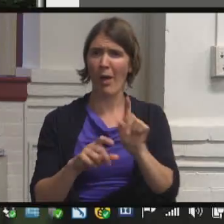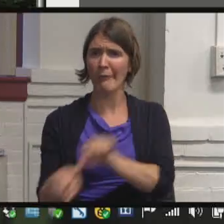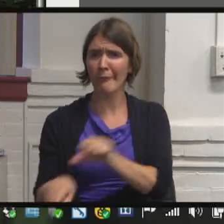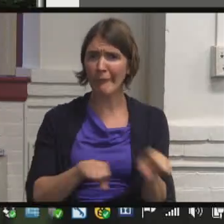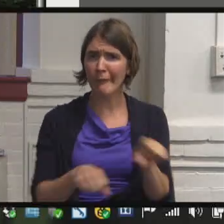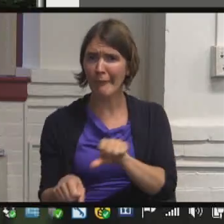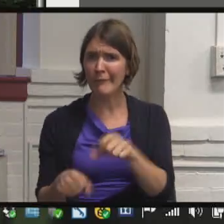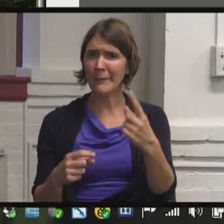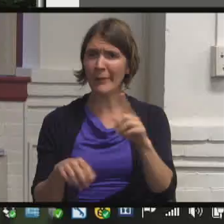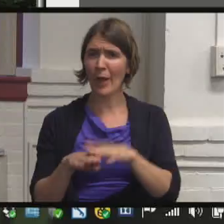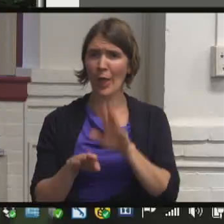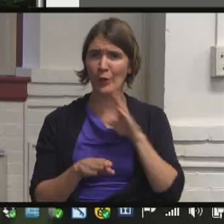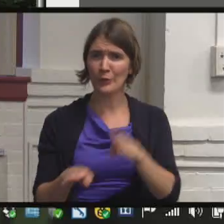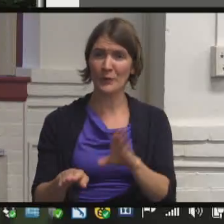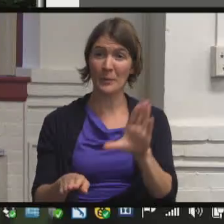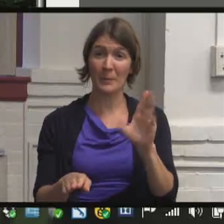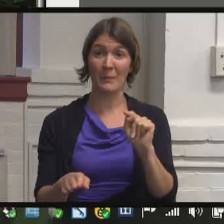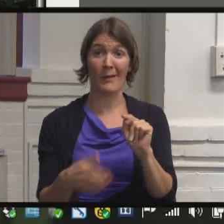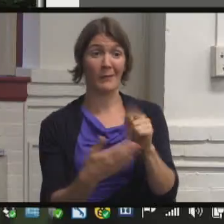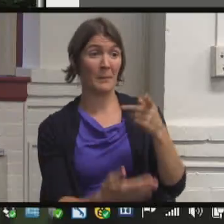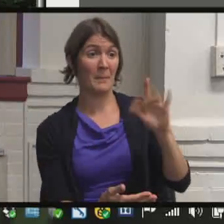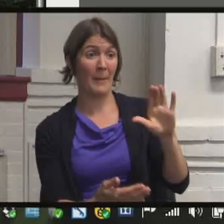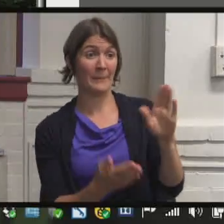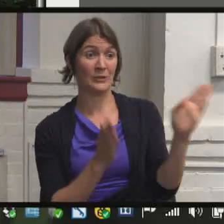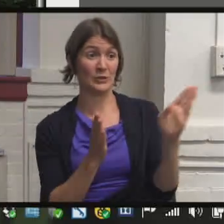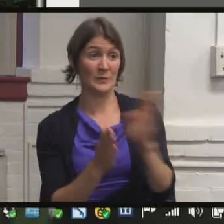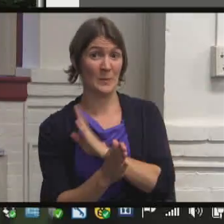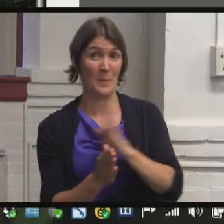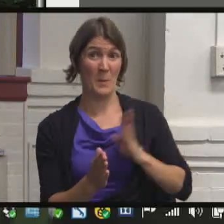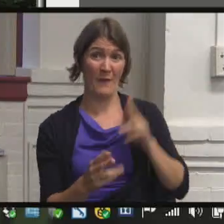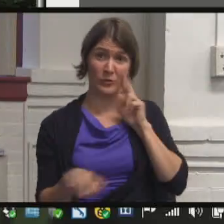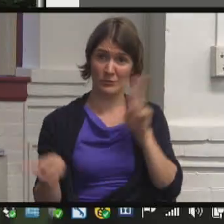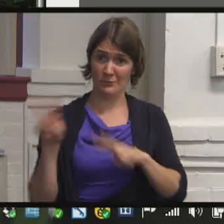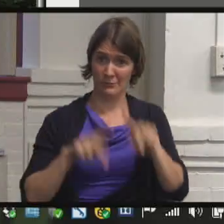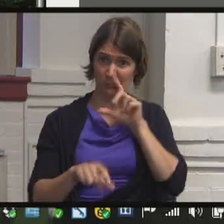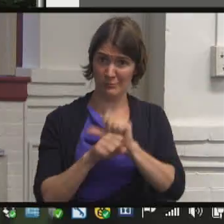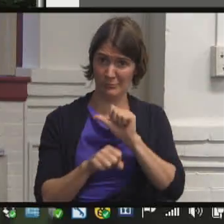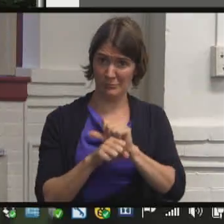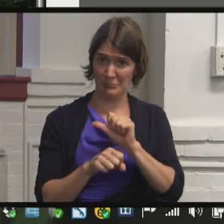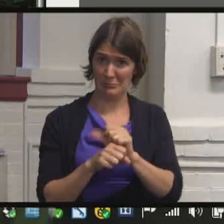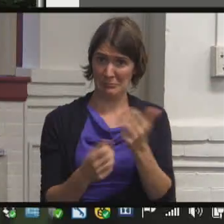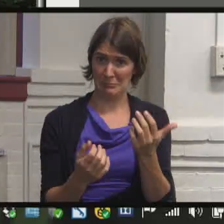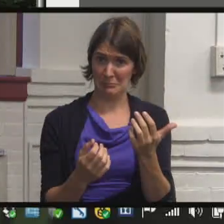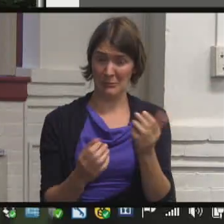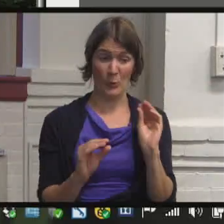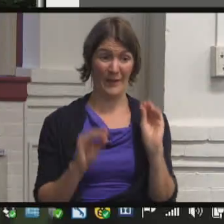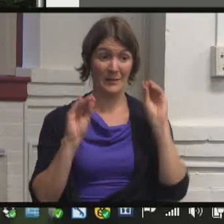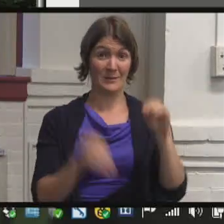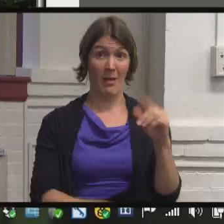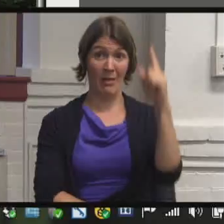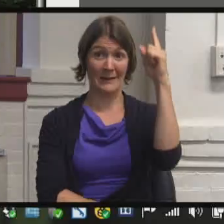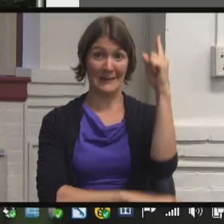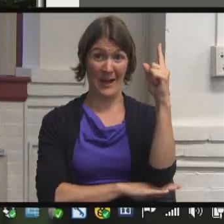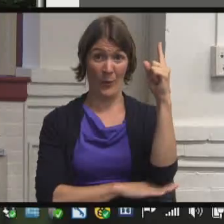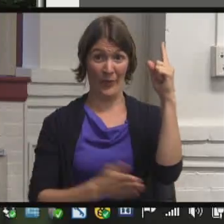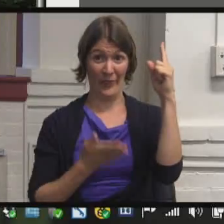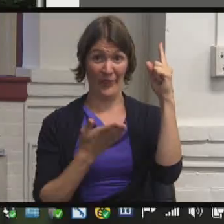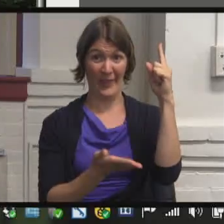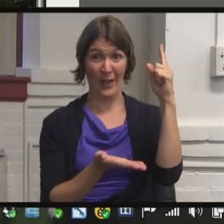Public Service Board to determine whether an average person would expect the installation of a tower at this point,